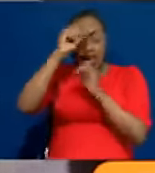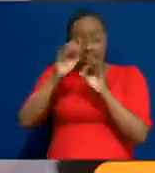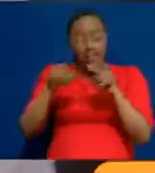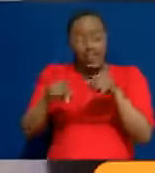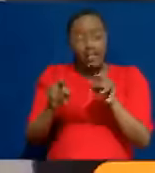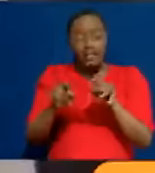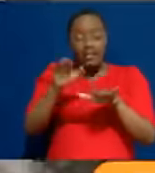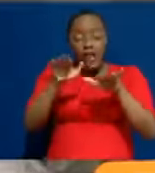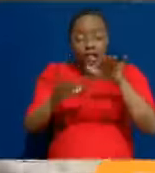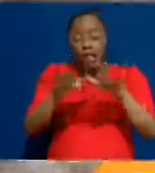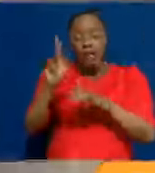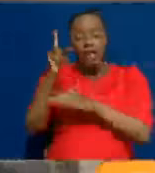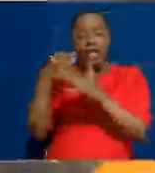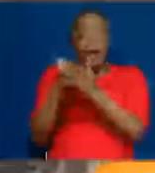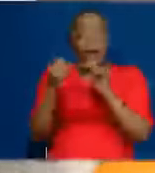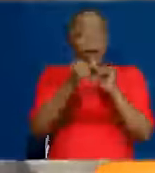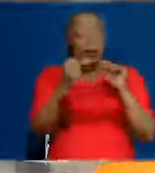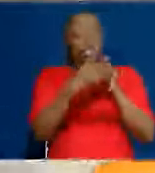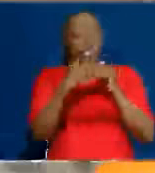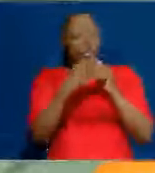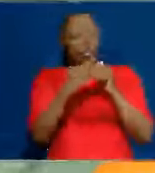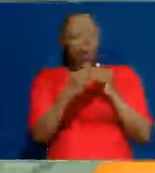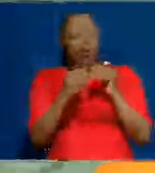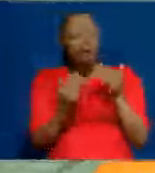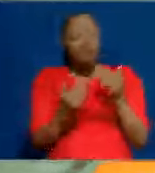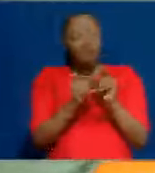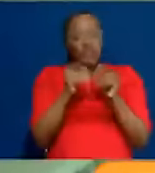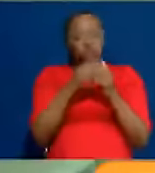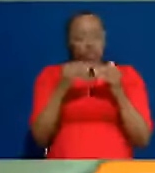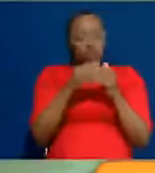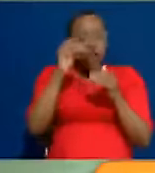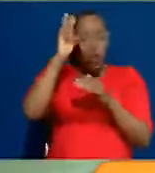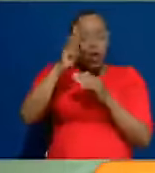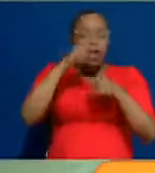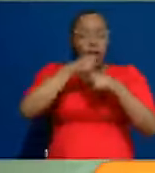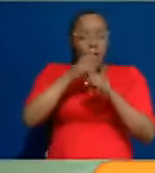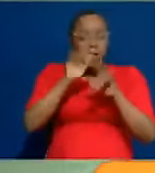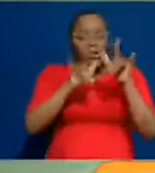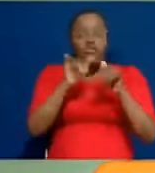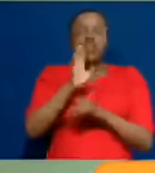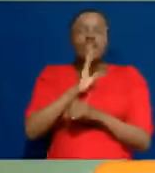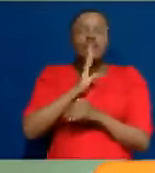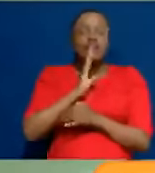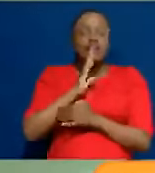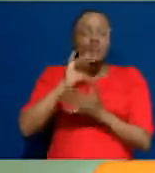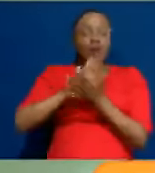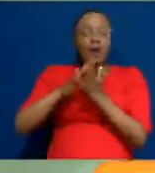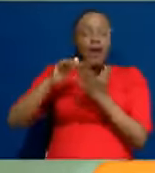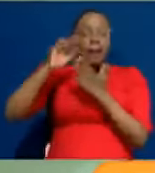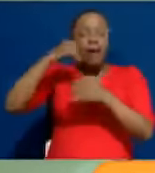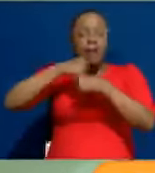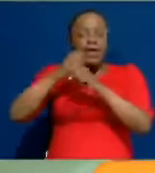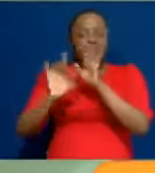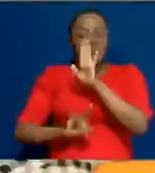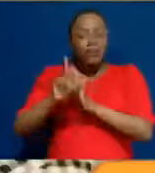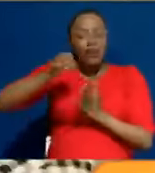not stabilize the Kenya shilling against the dollar, the appreciating dollar was going to inflate the foreign debt even further, starving the